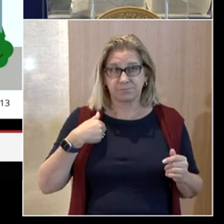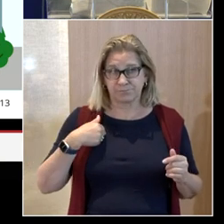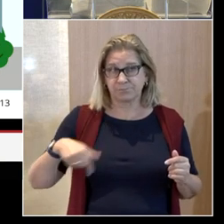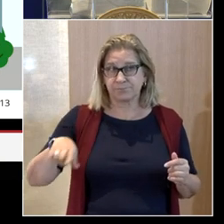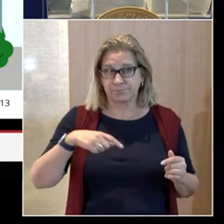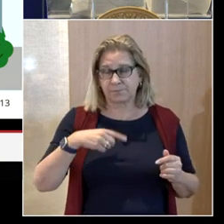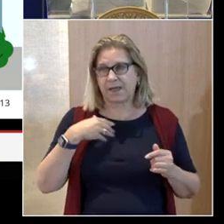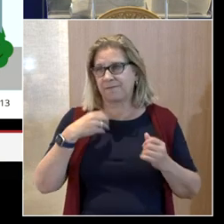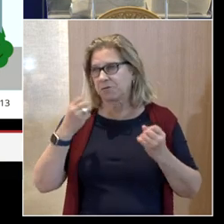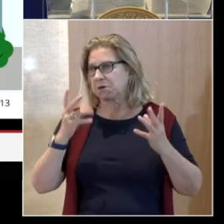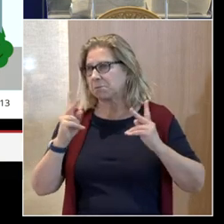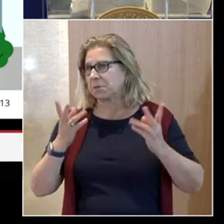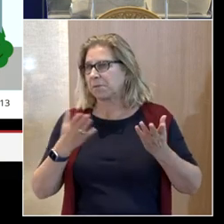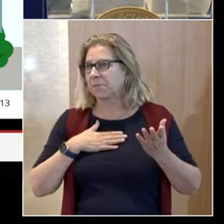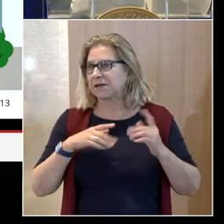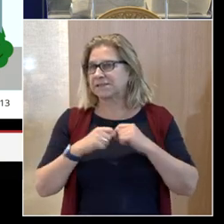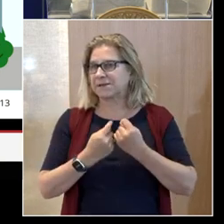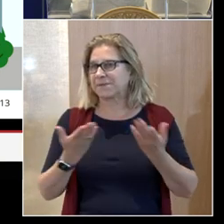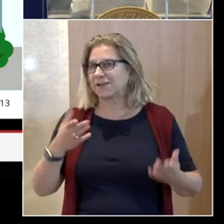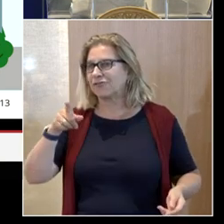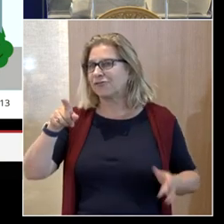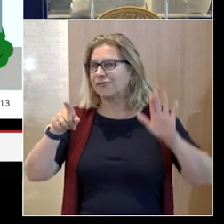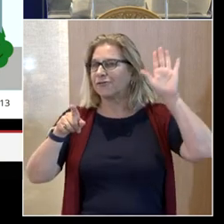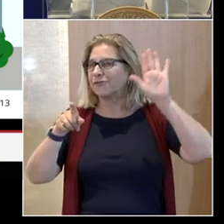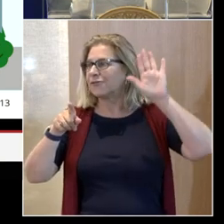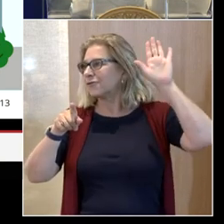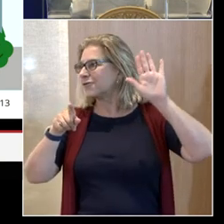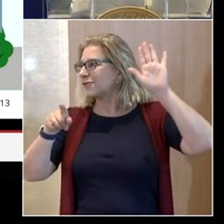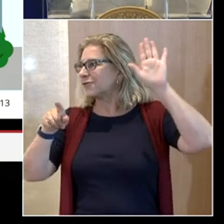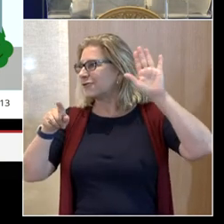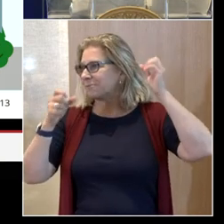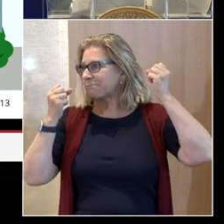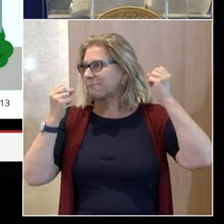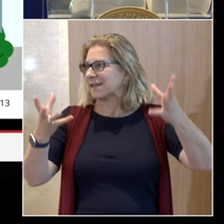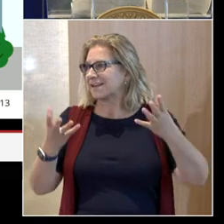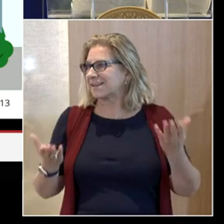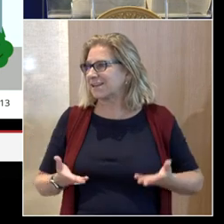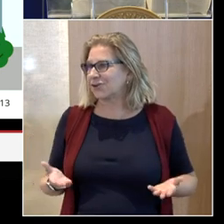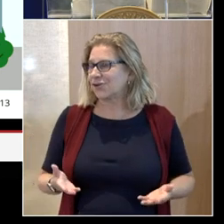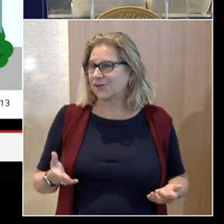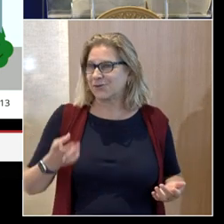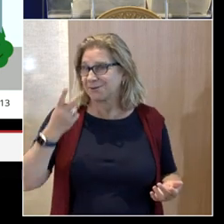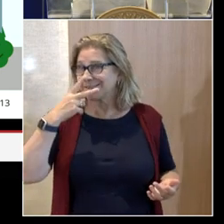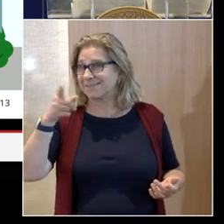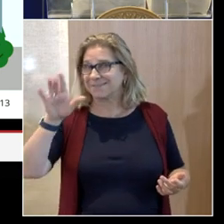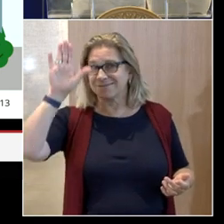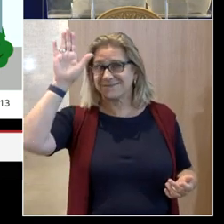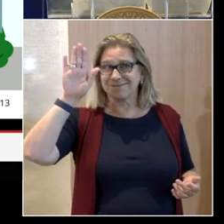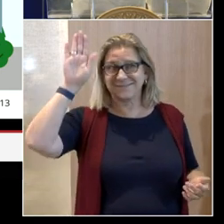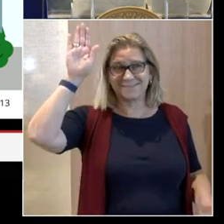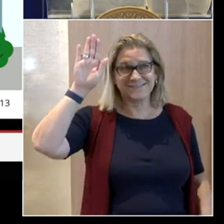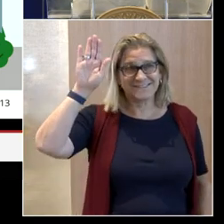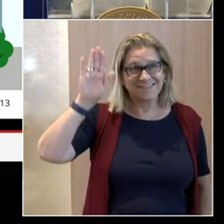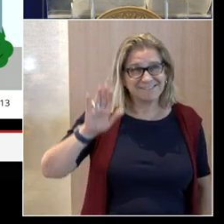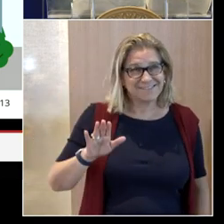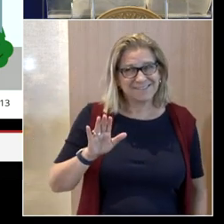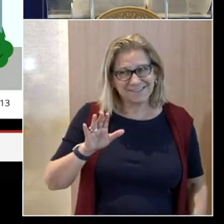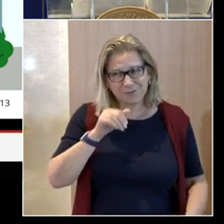your hands, DEMPED team and district agencies, don't be shy. And so they'll be here and